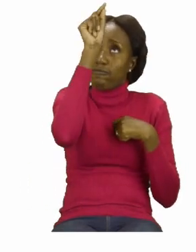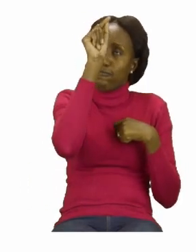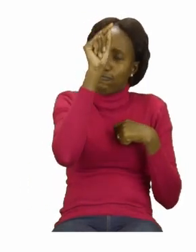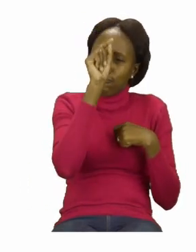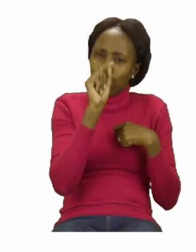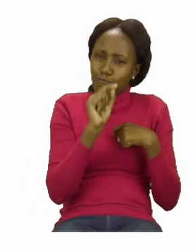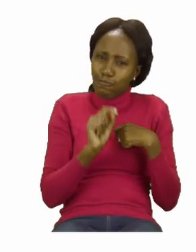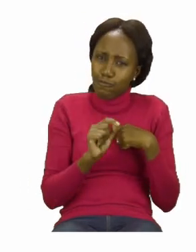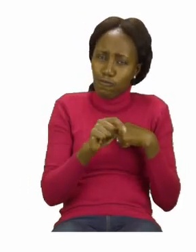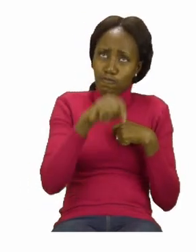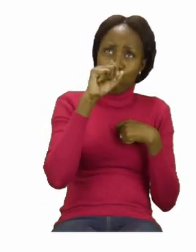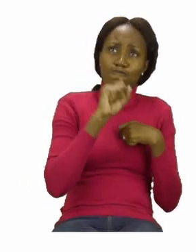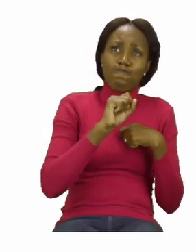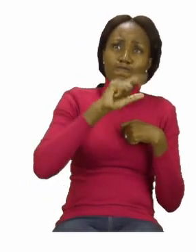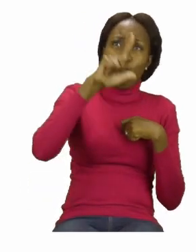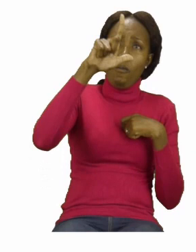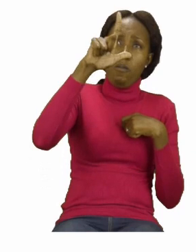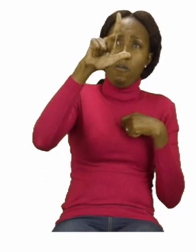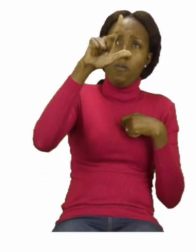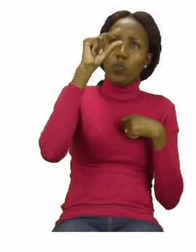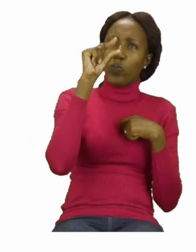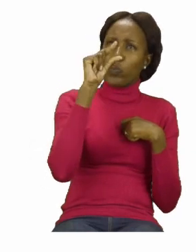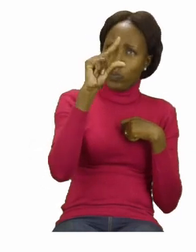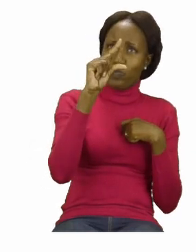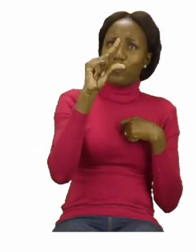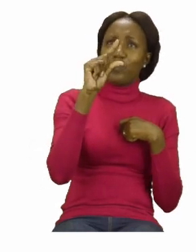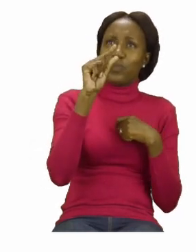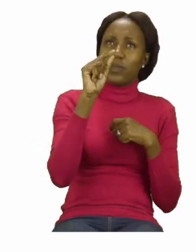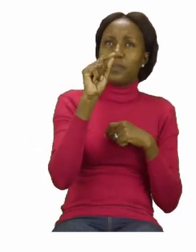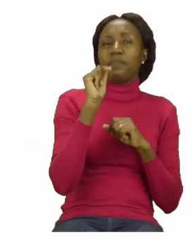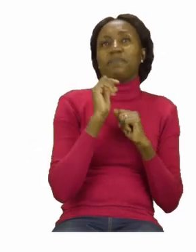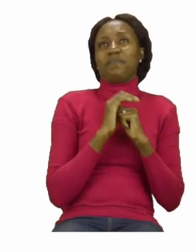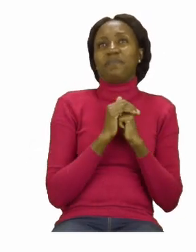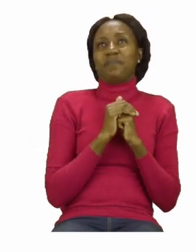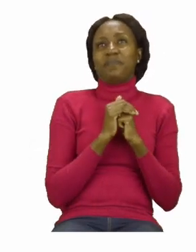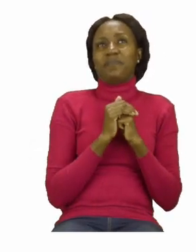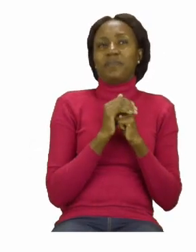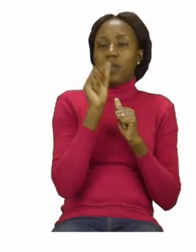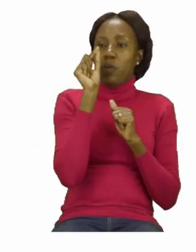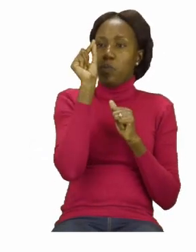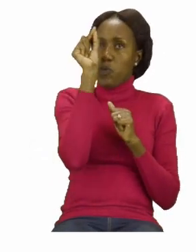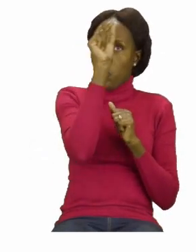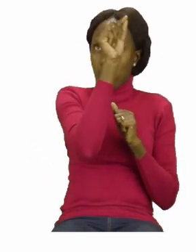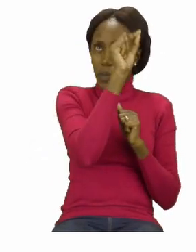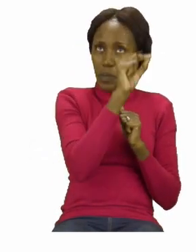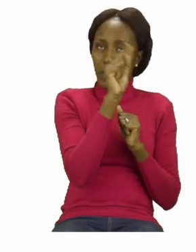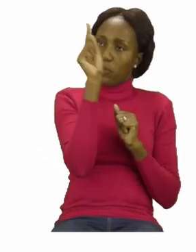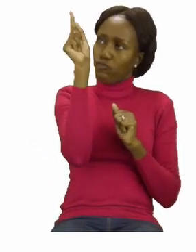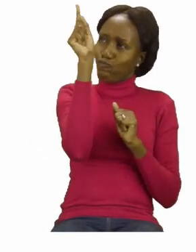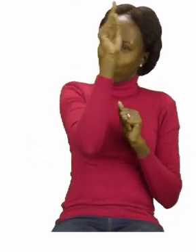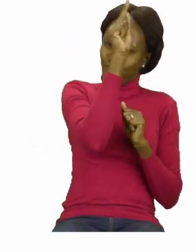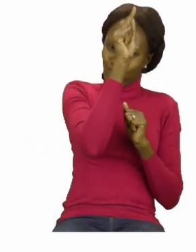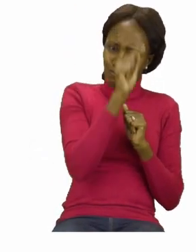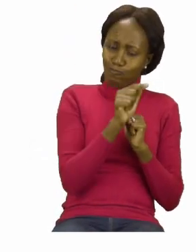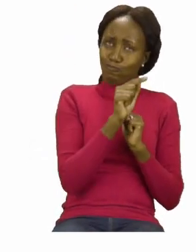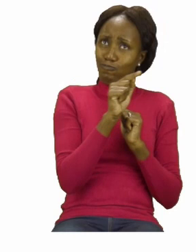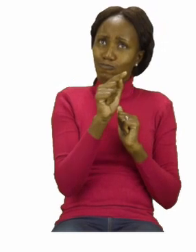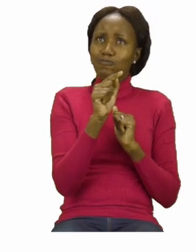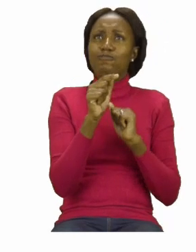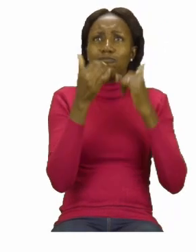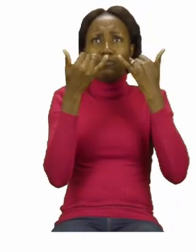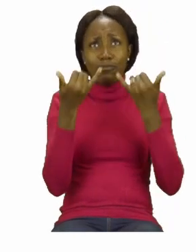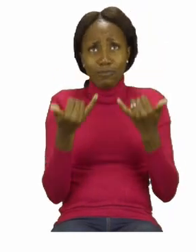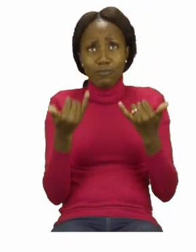letter, and the small letter. After you're done tracing, you need to find words that